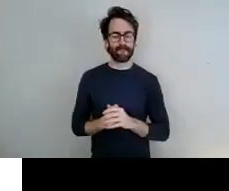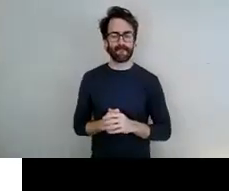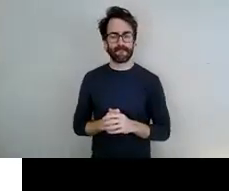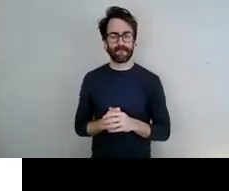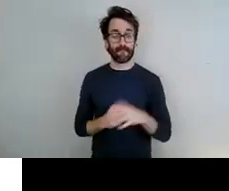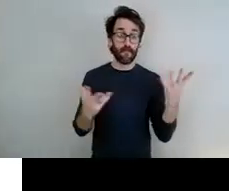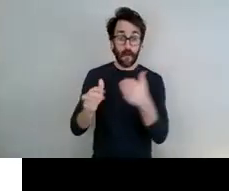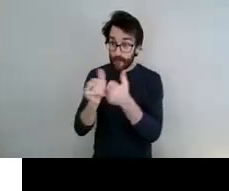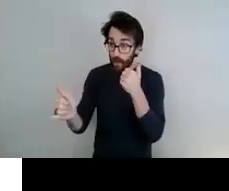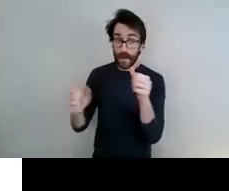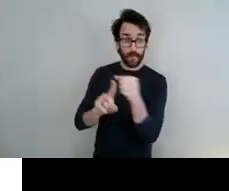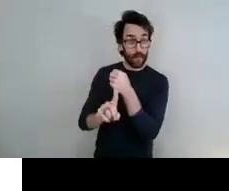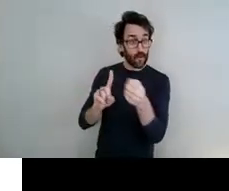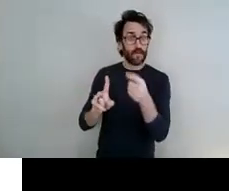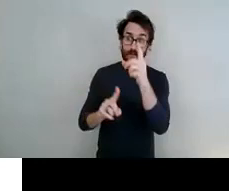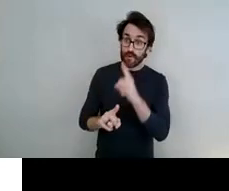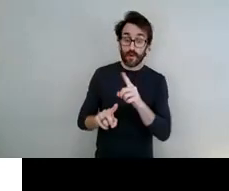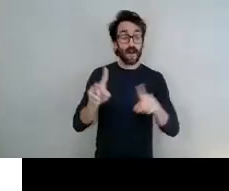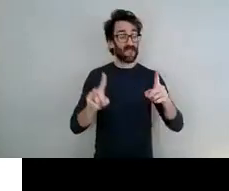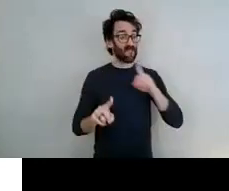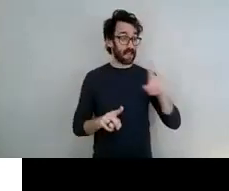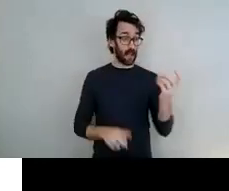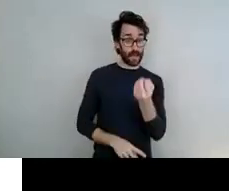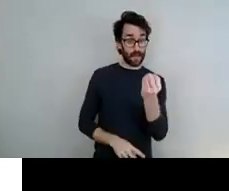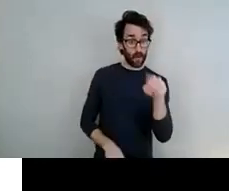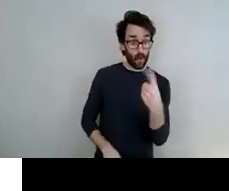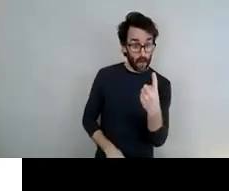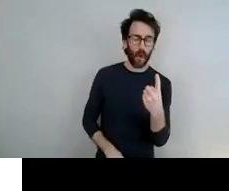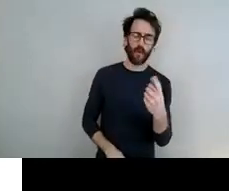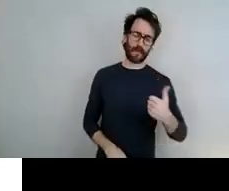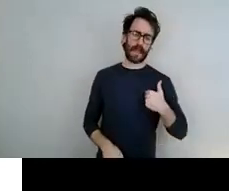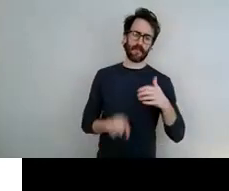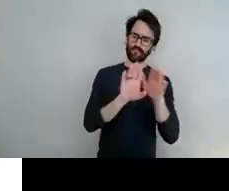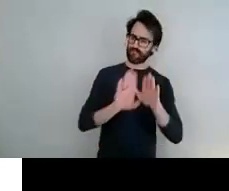within Ontario, but across Canada and with our partners to achieve this.